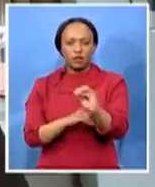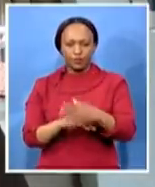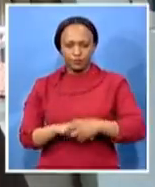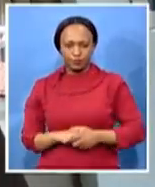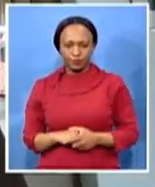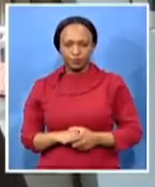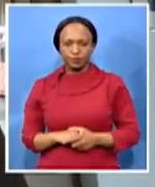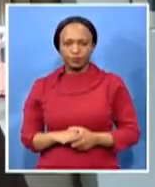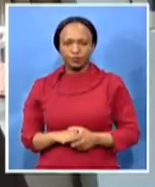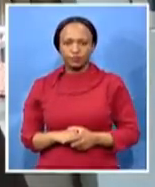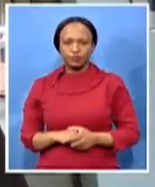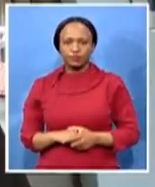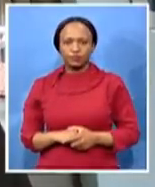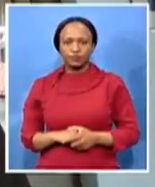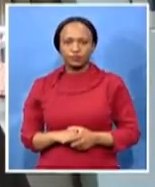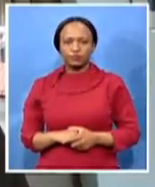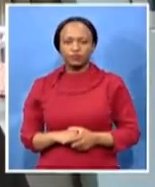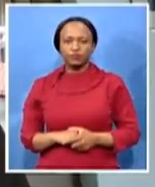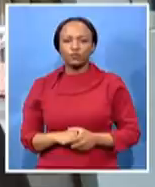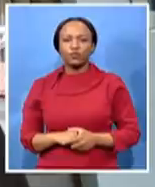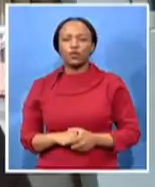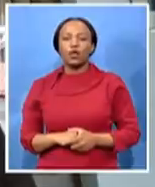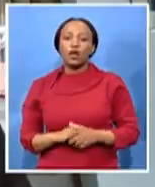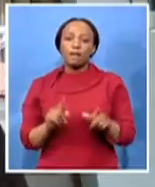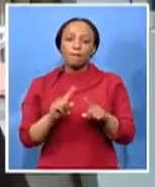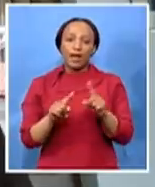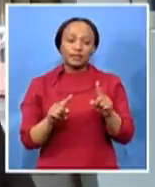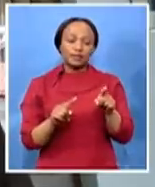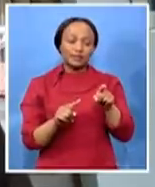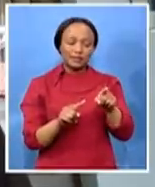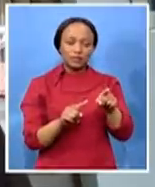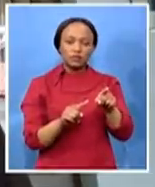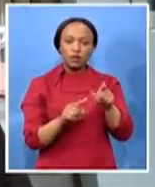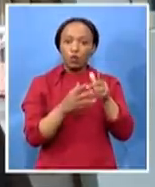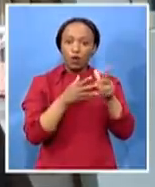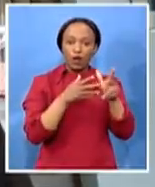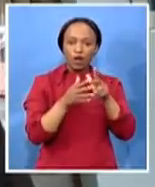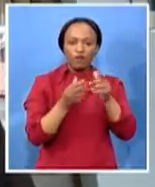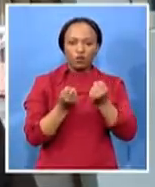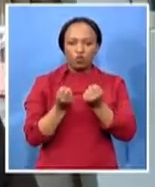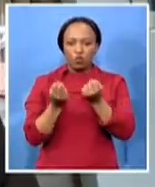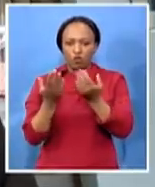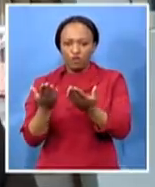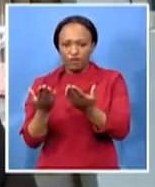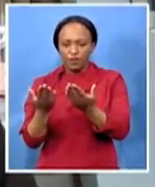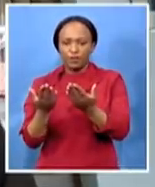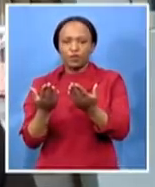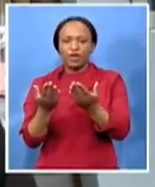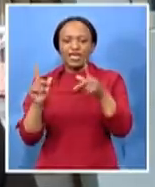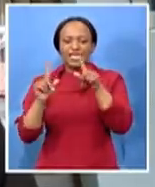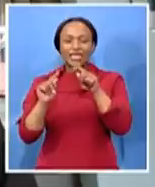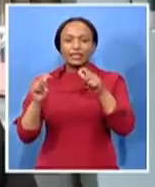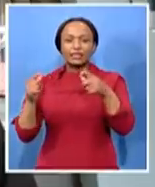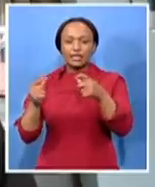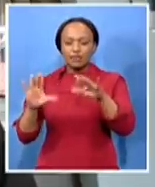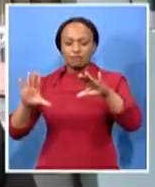what you offer, and also the team around and about you, and the consistency